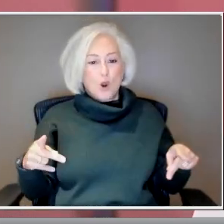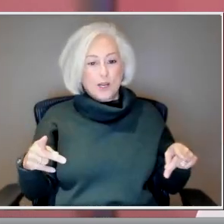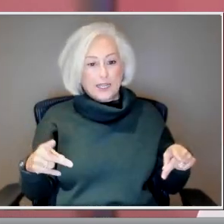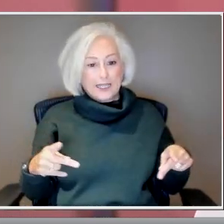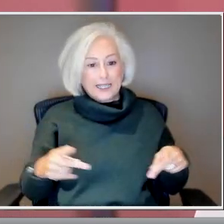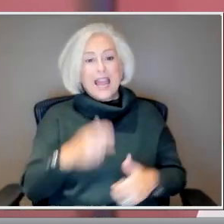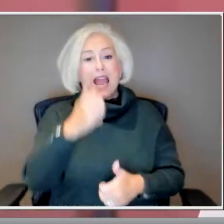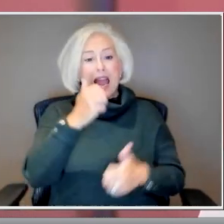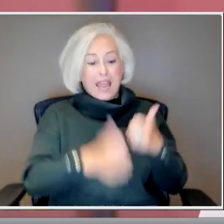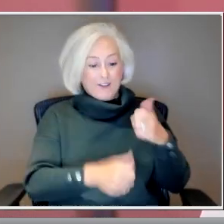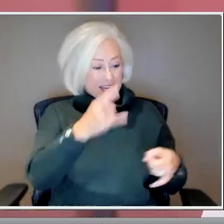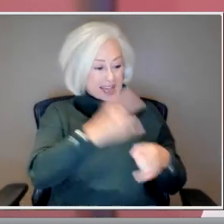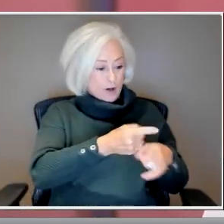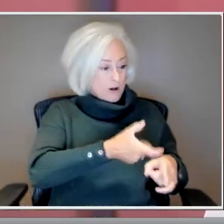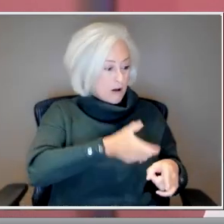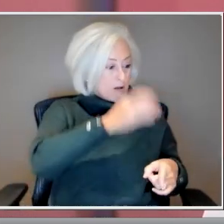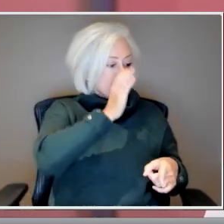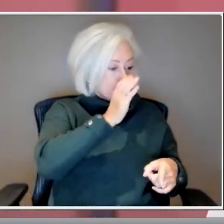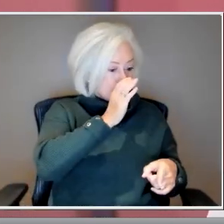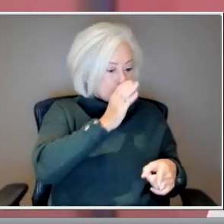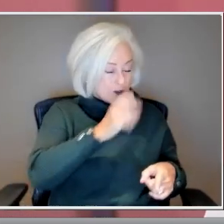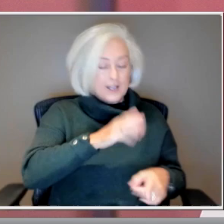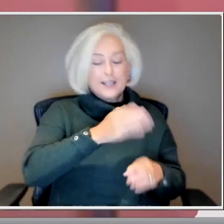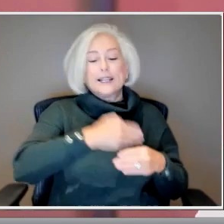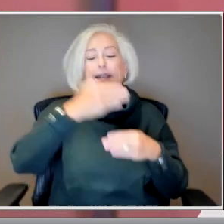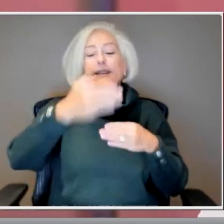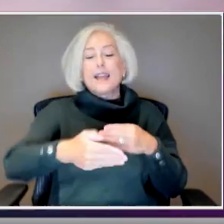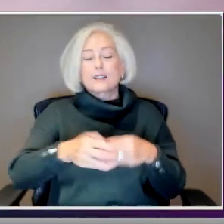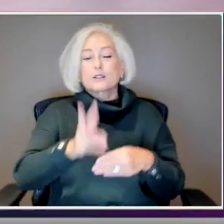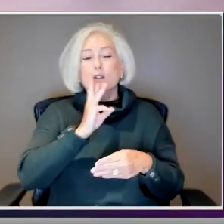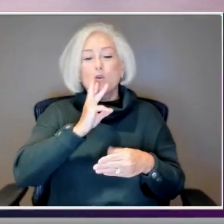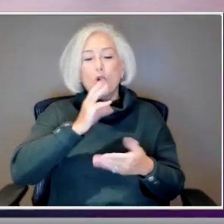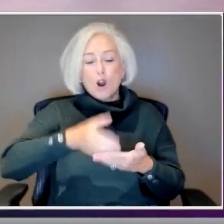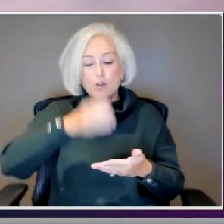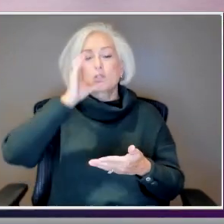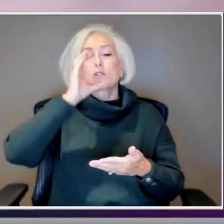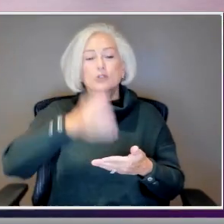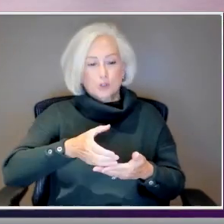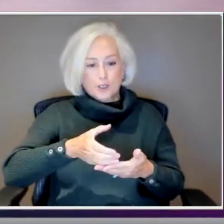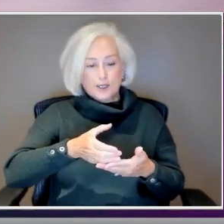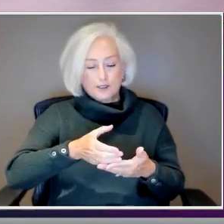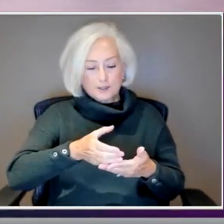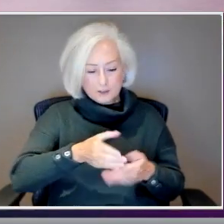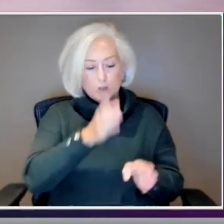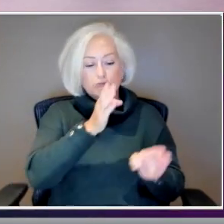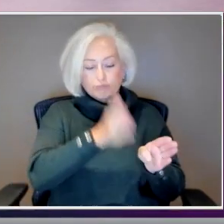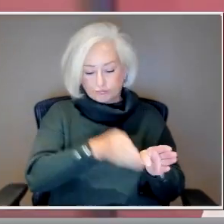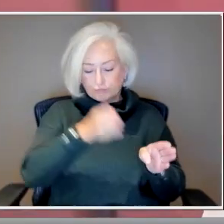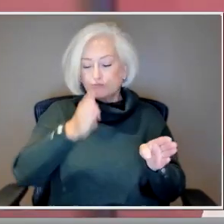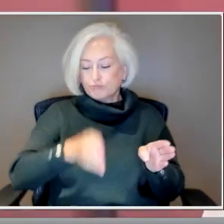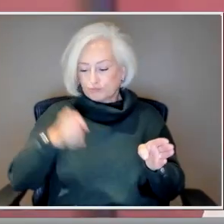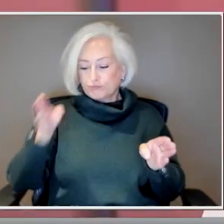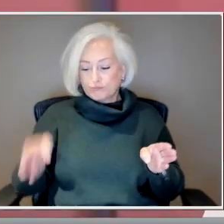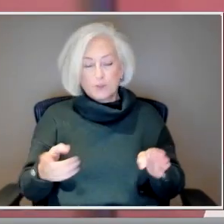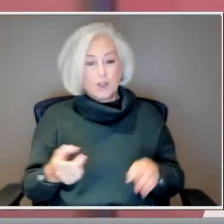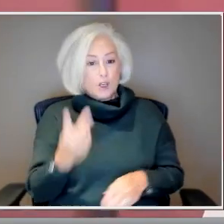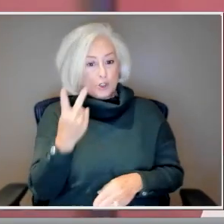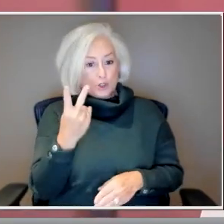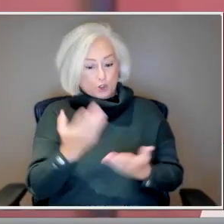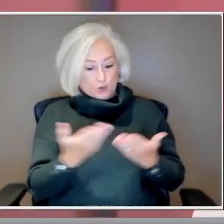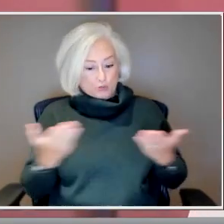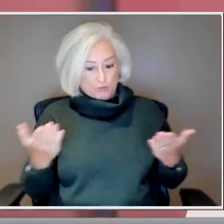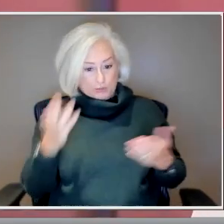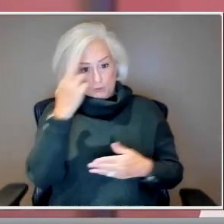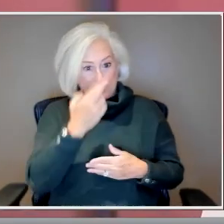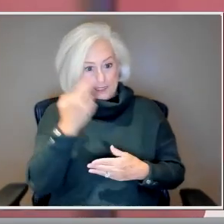by a glass of water. I think that helps. It's a good rule. 2 ways, it kind of fills you up, plus on top of it, you avoid